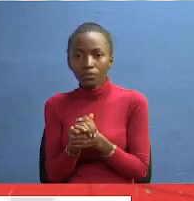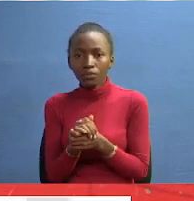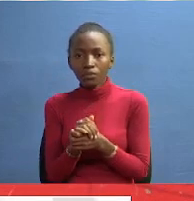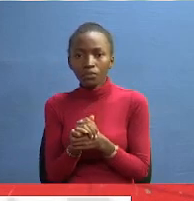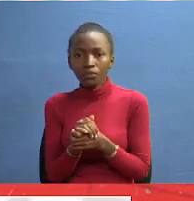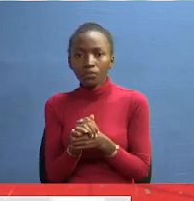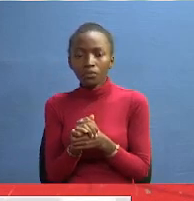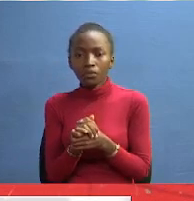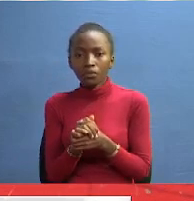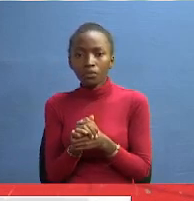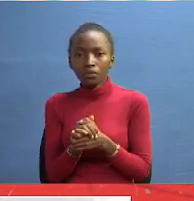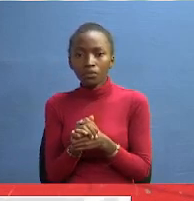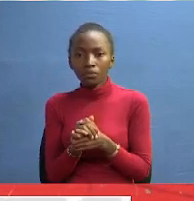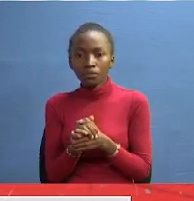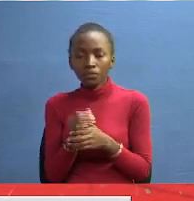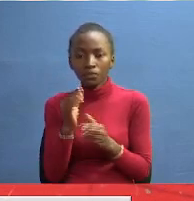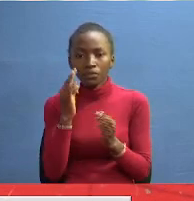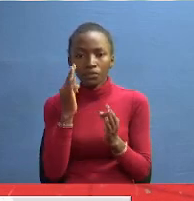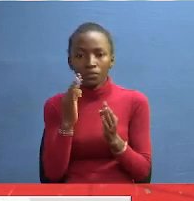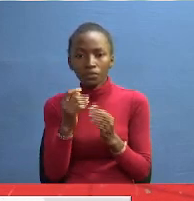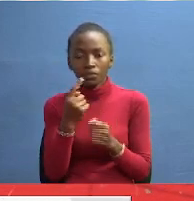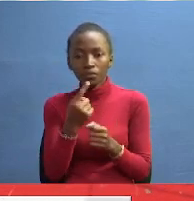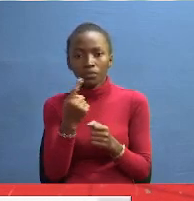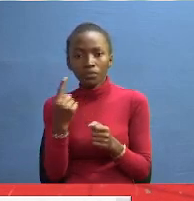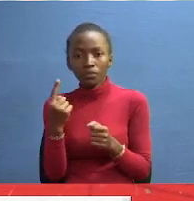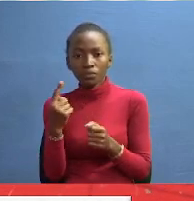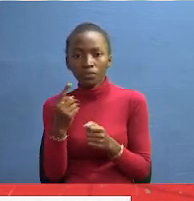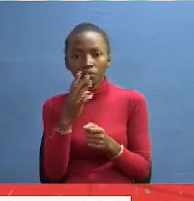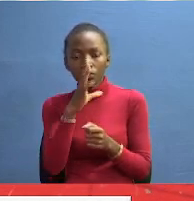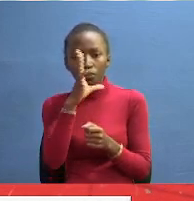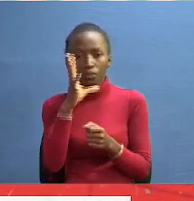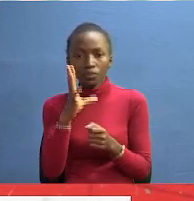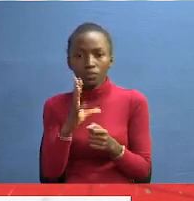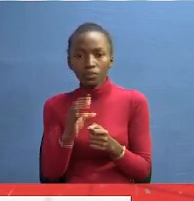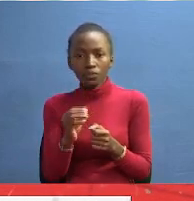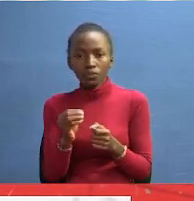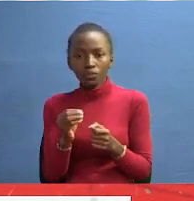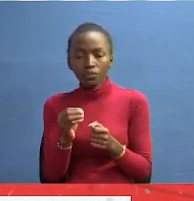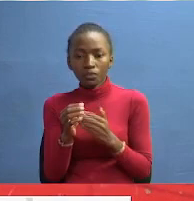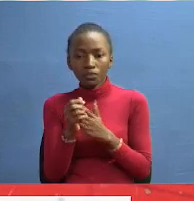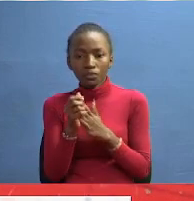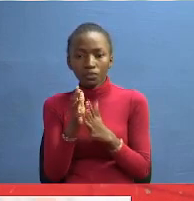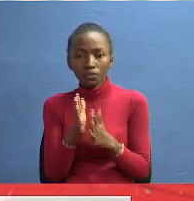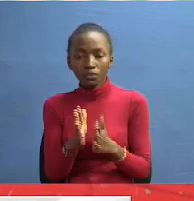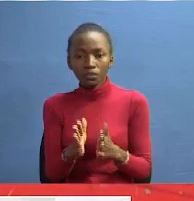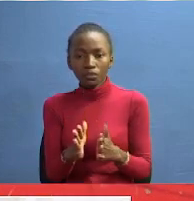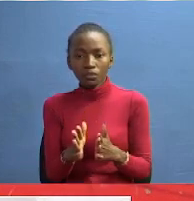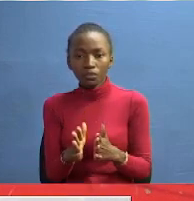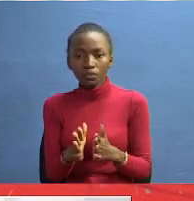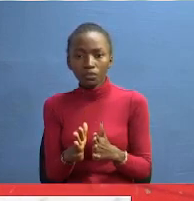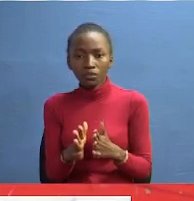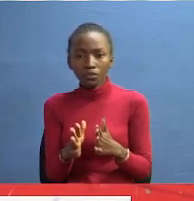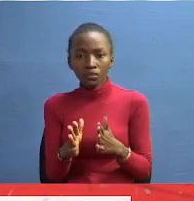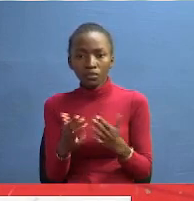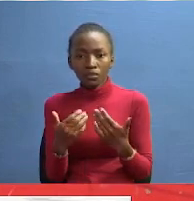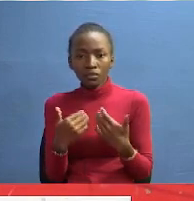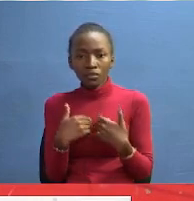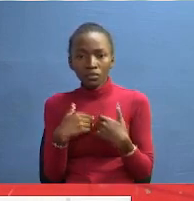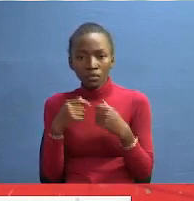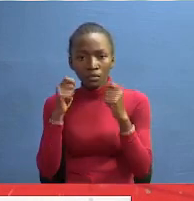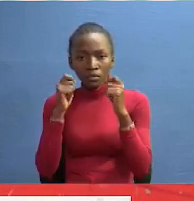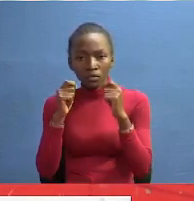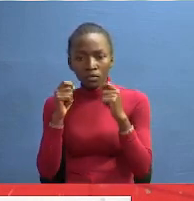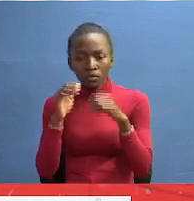fact, if every African or if every leader within the Eastern Africa region has got the political